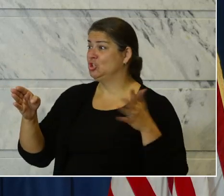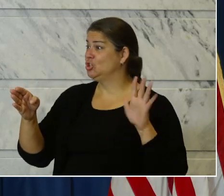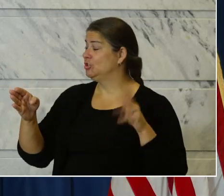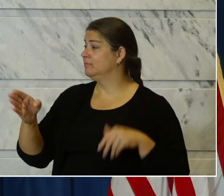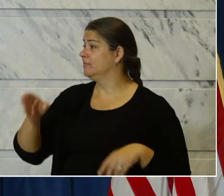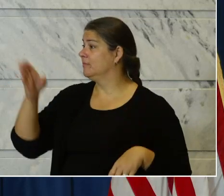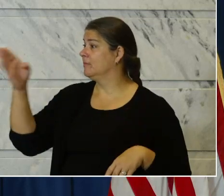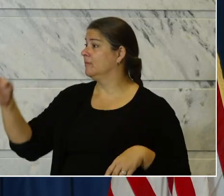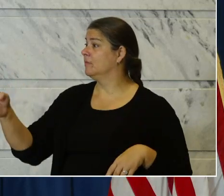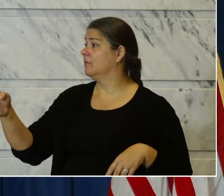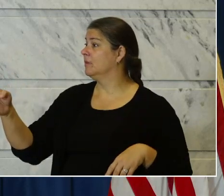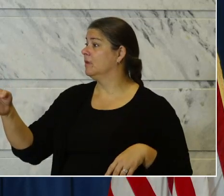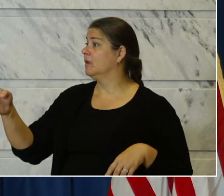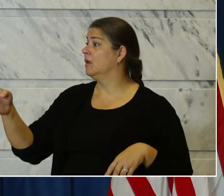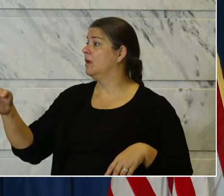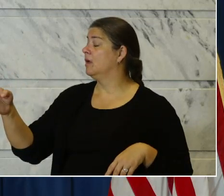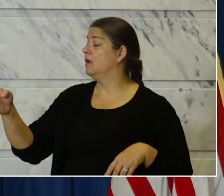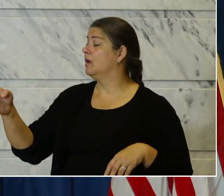All right.